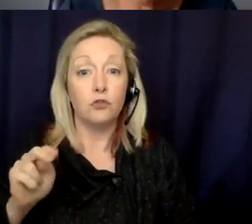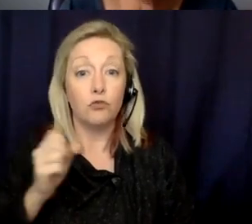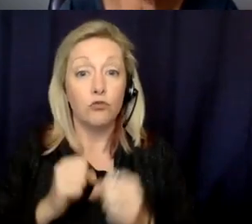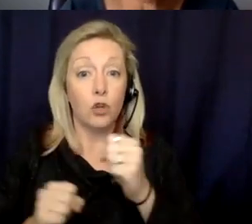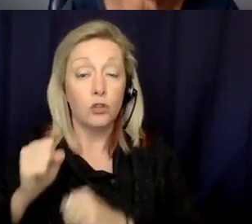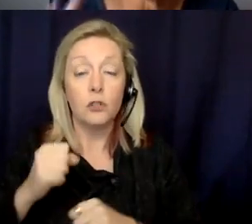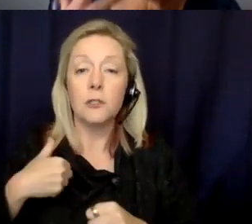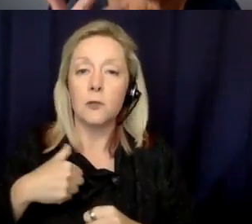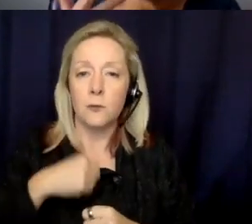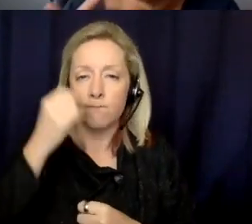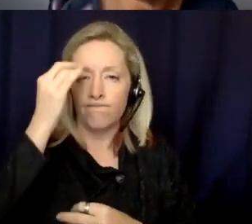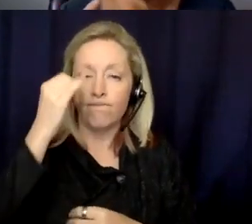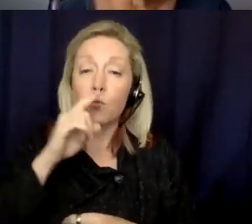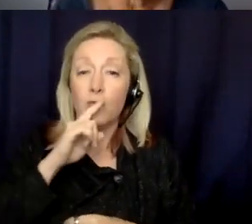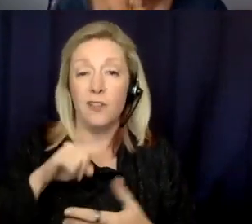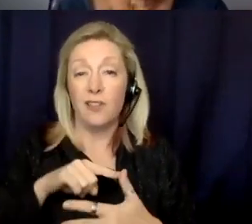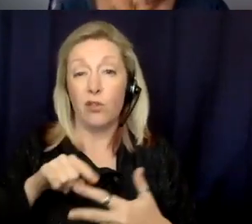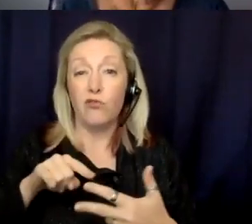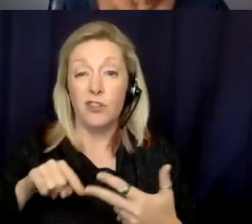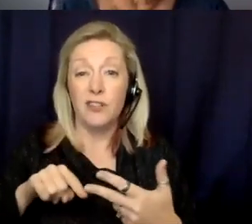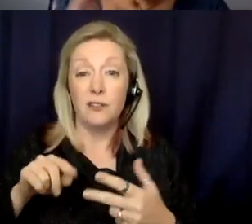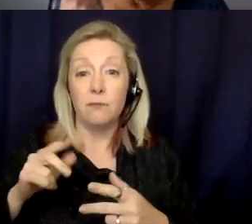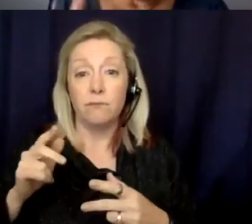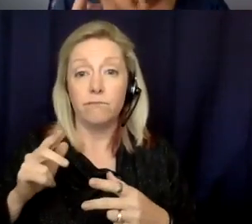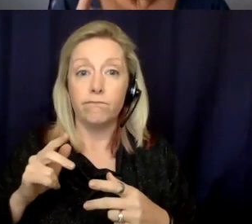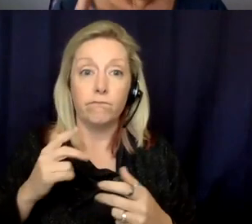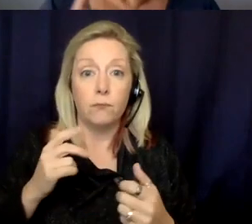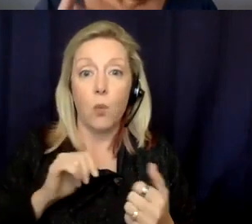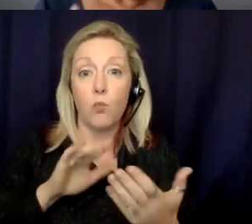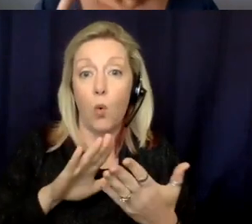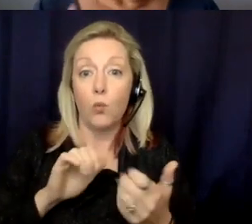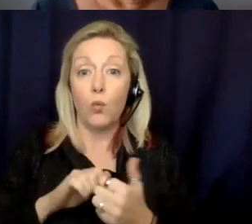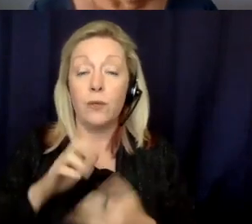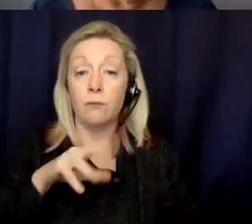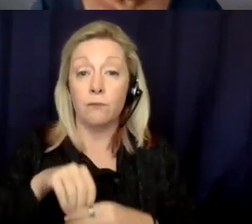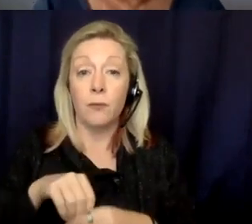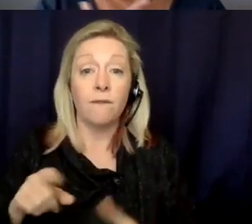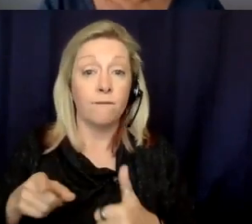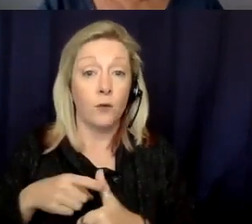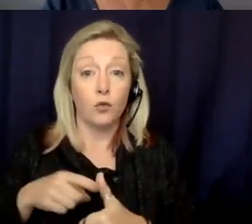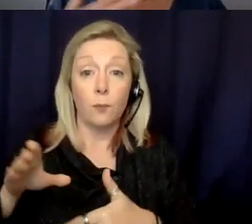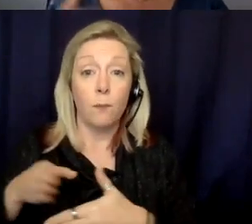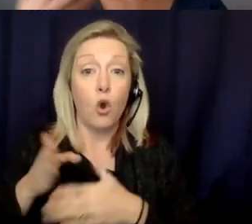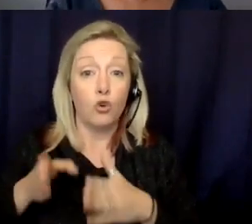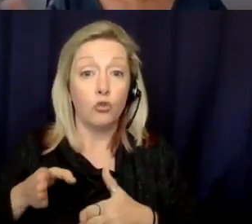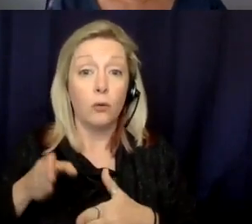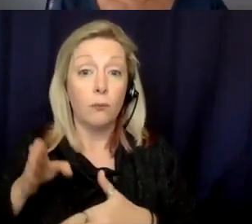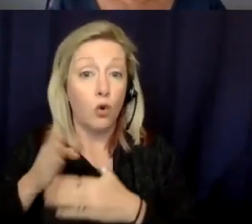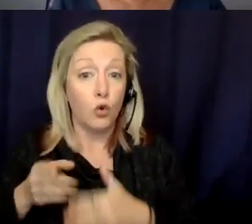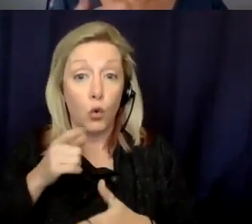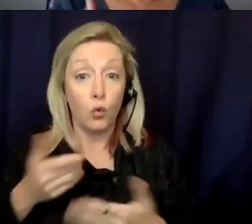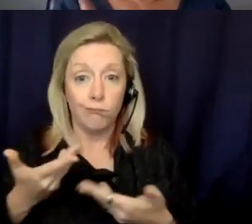about that there are 3 different ways of looking at it. One is what the partner does. That would be us as the